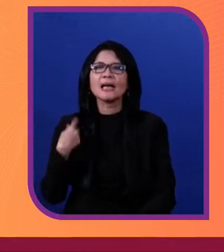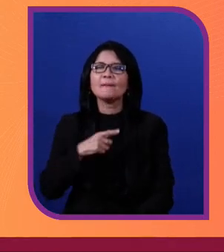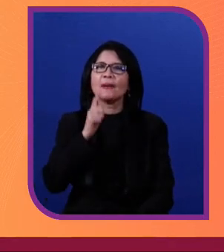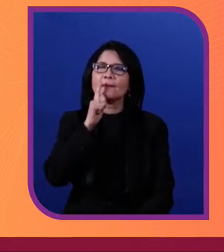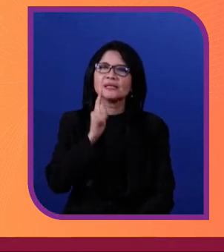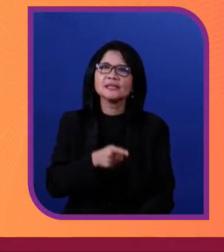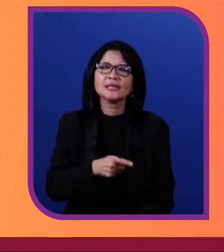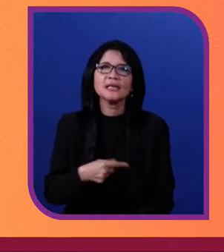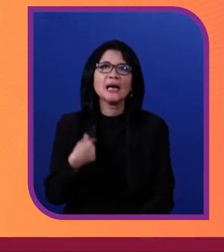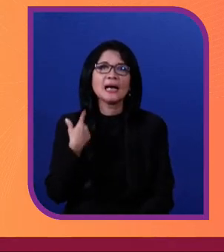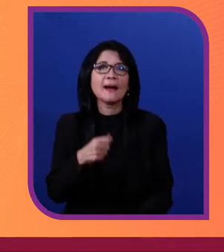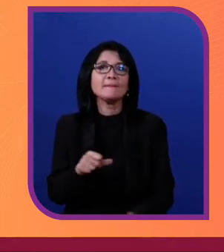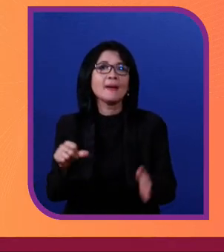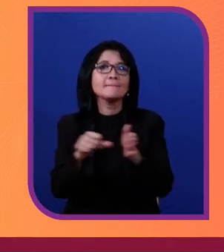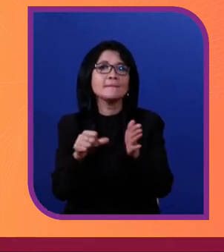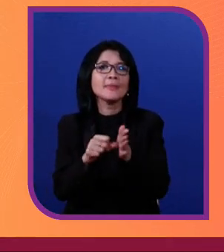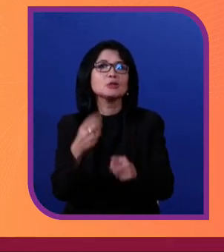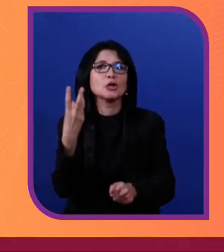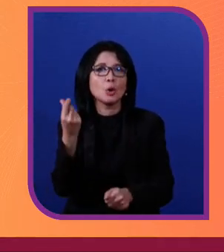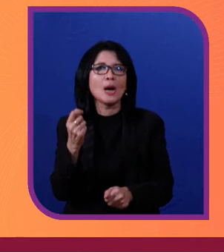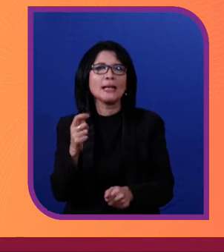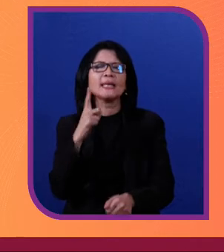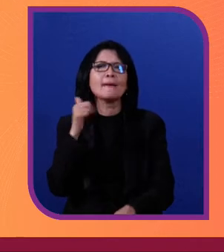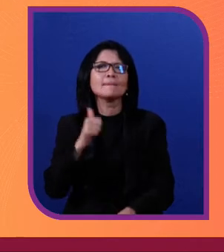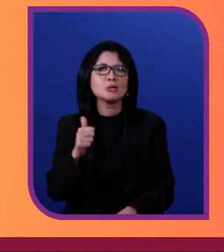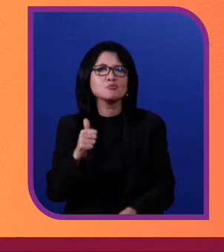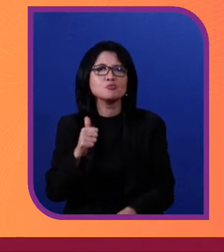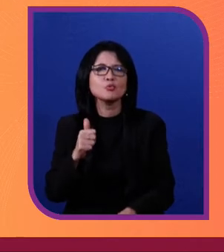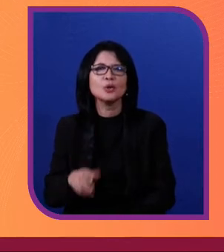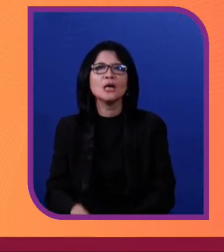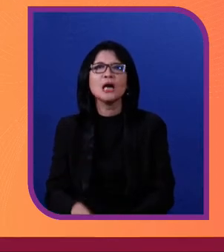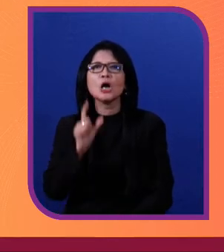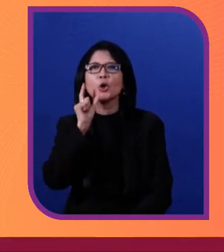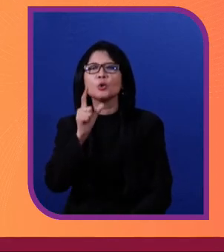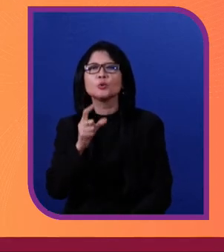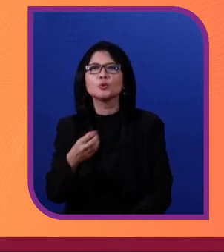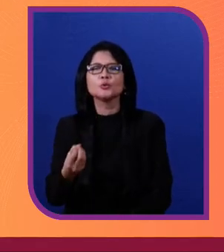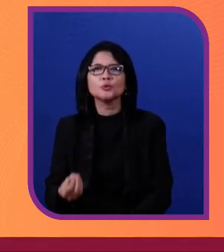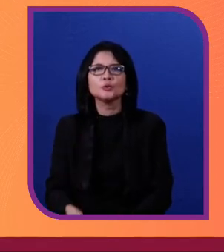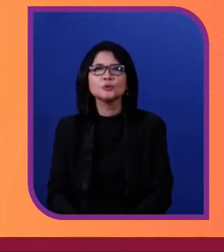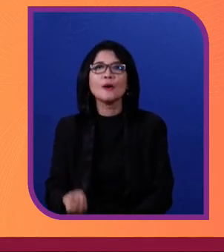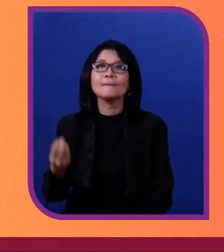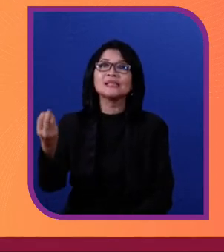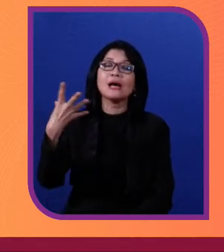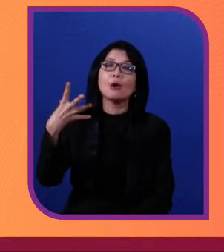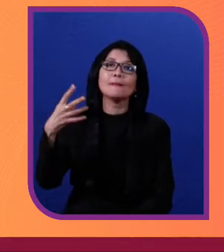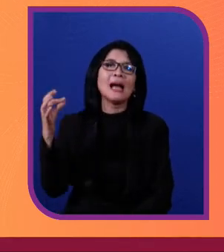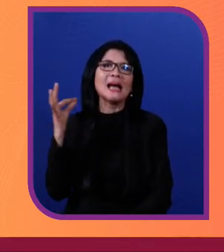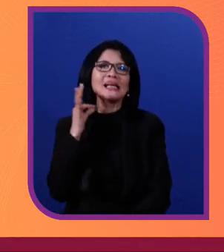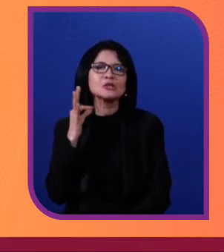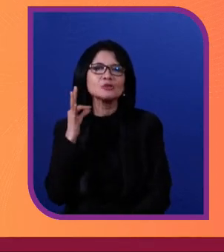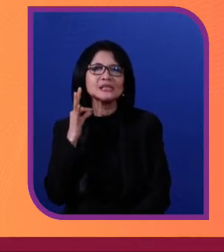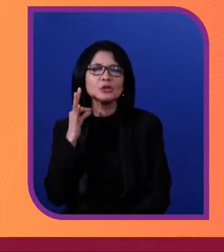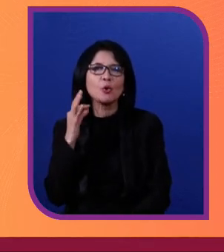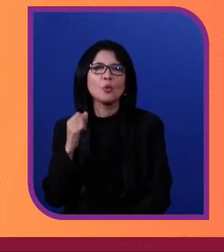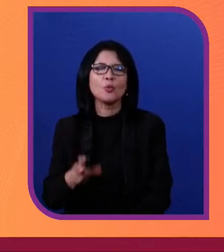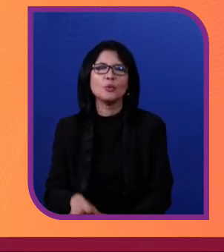in the process of the whiskey by supporting